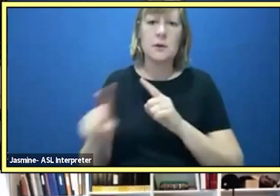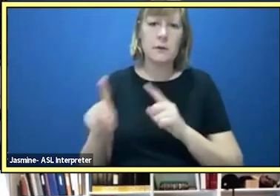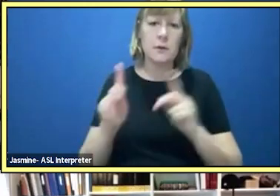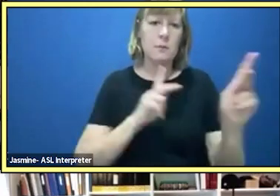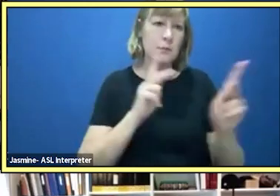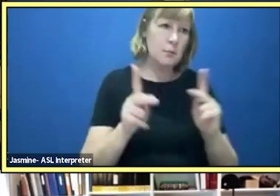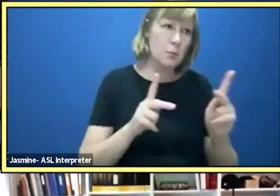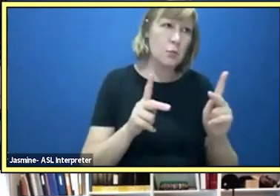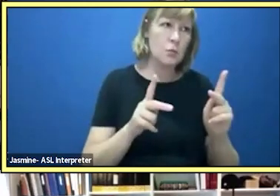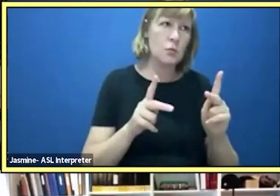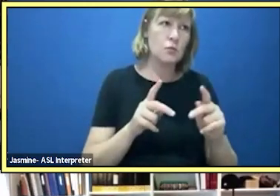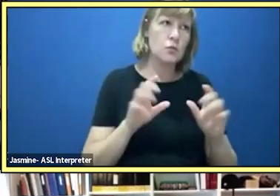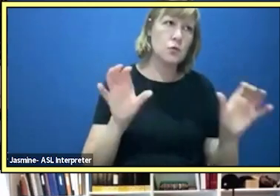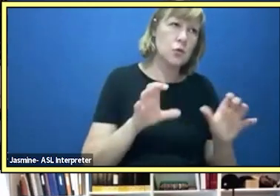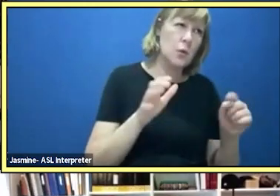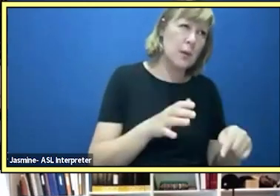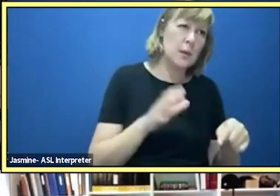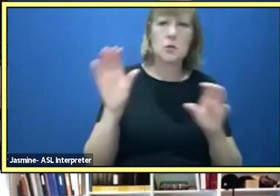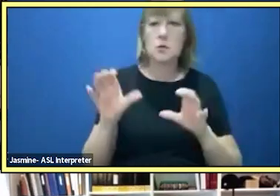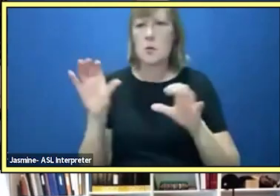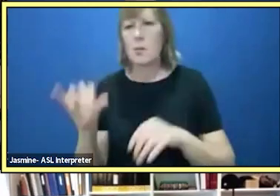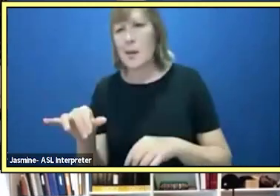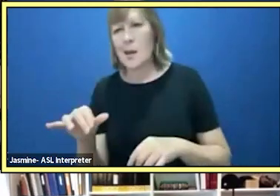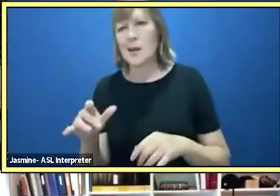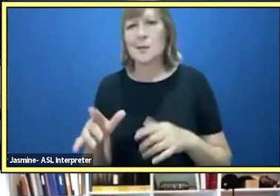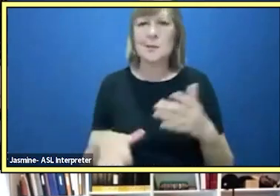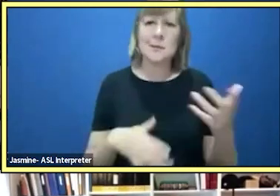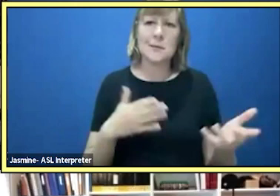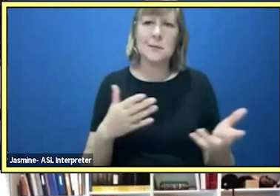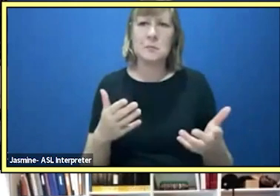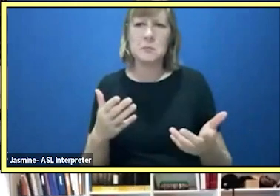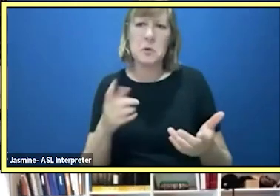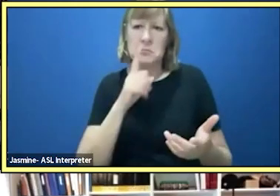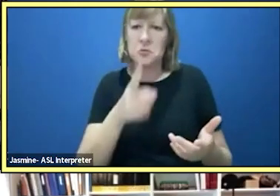I'm not sure that would be not allowed.